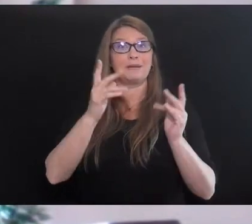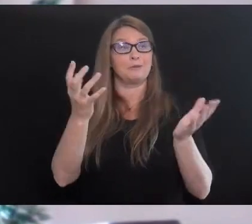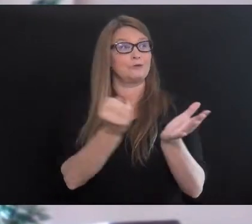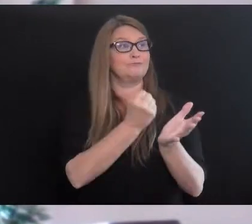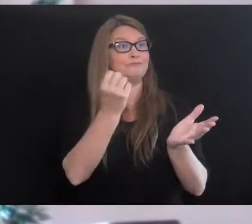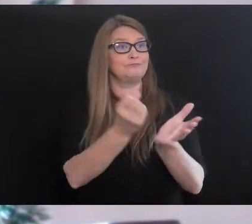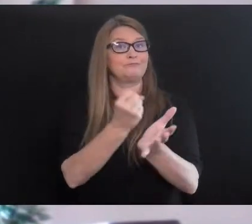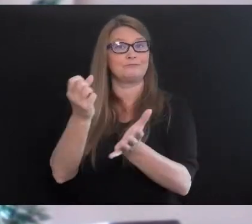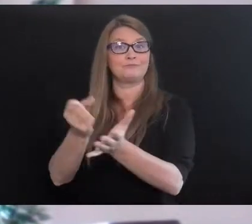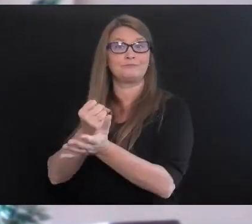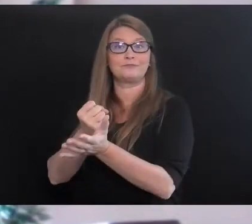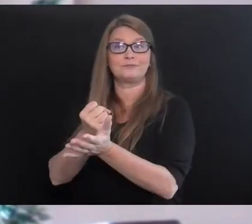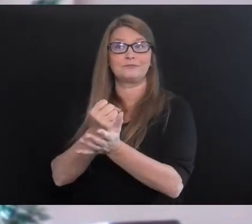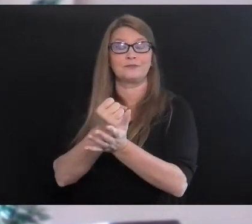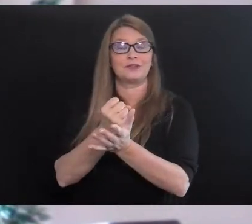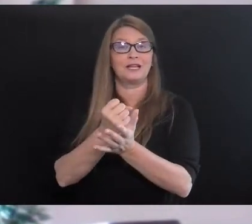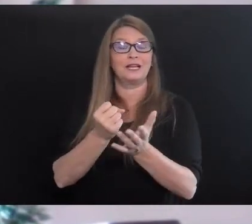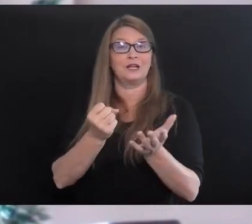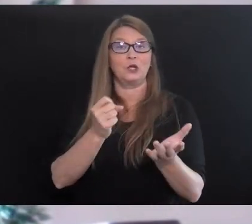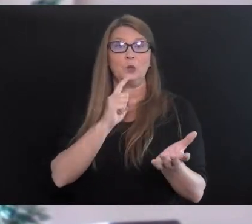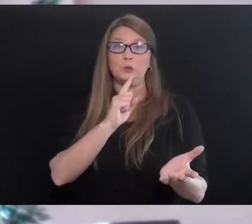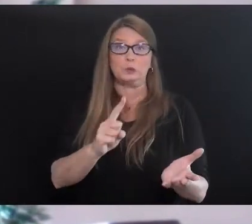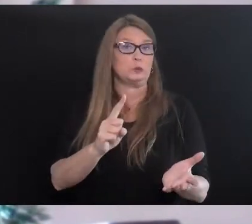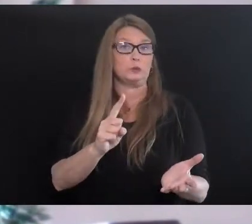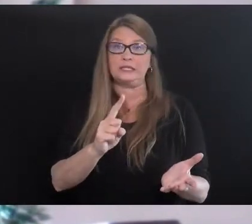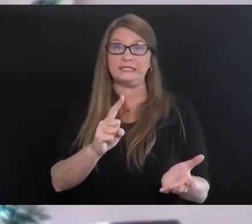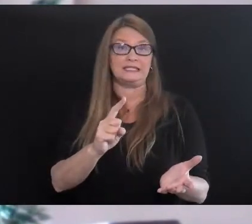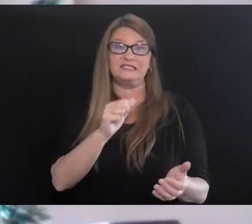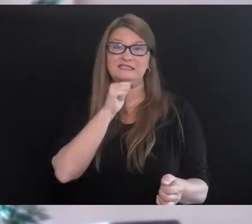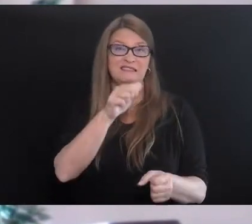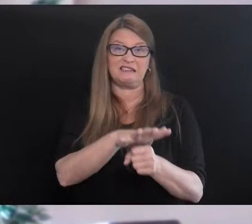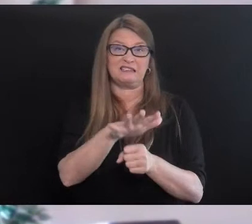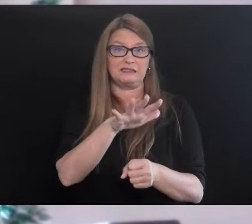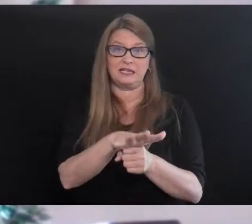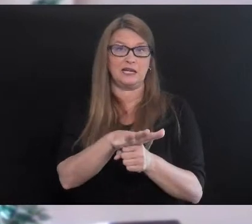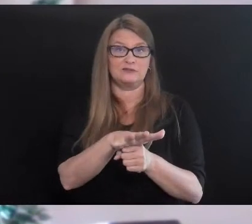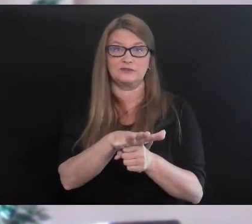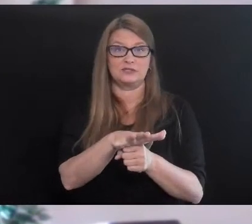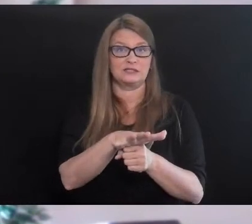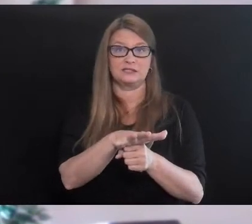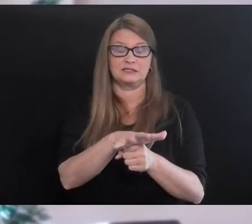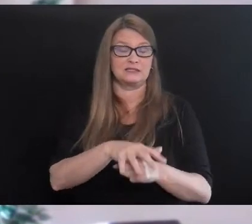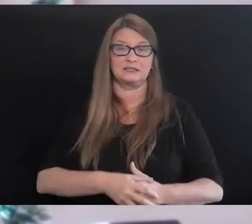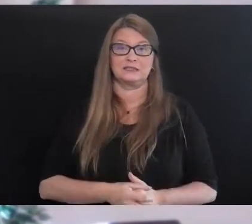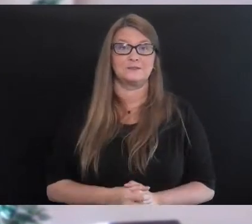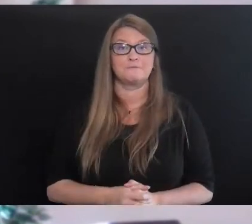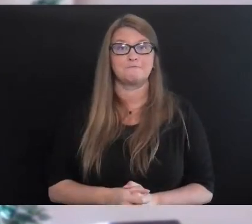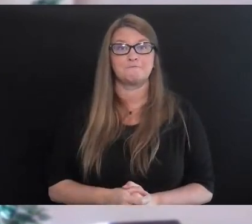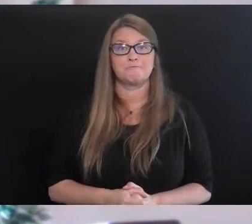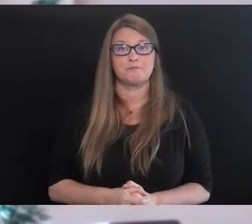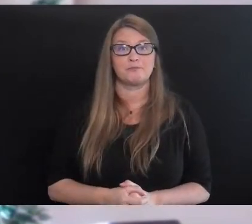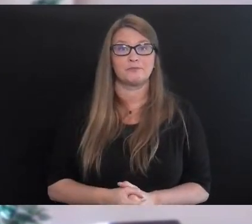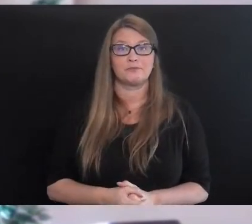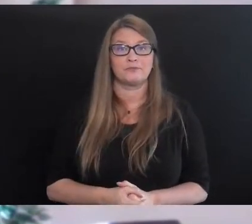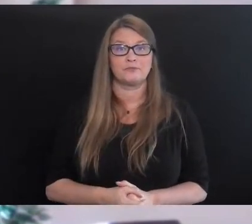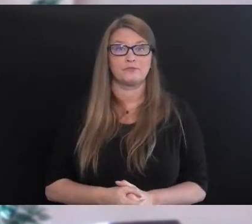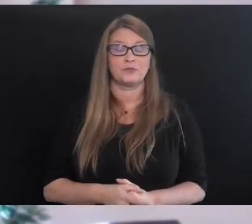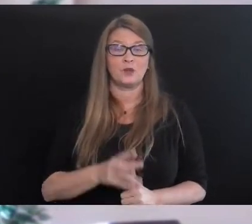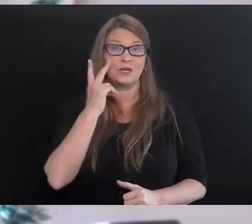in our younger population has really not been what we would like to see. And as we look at our